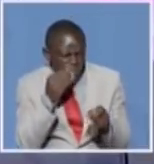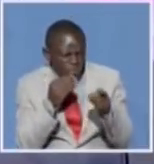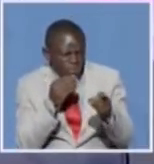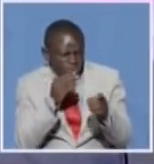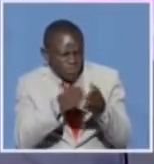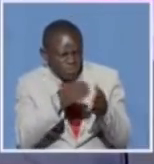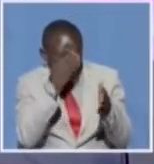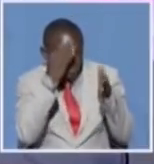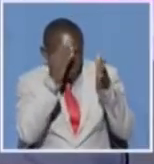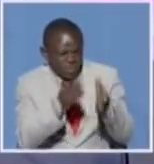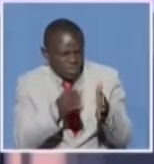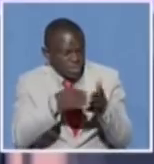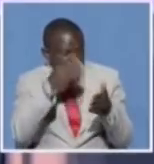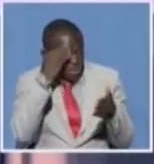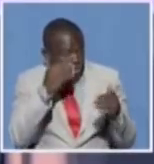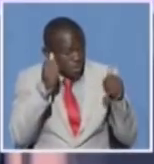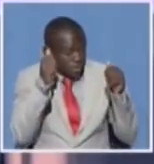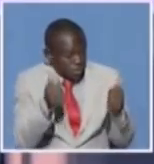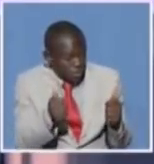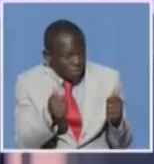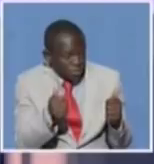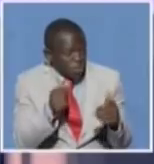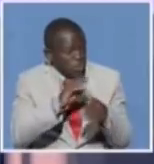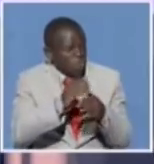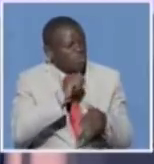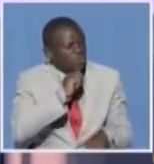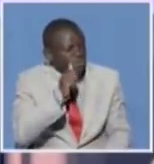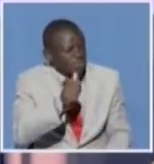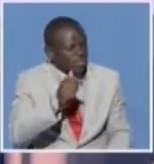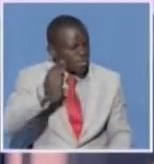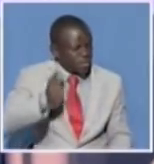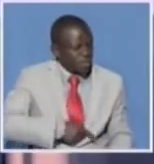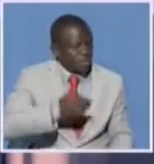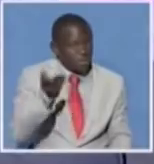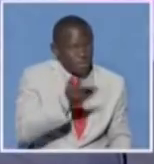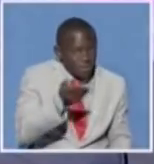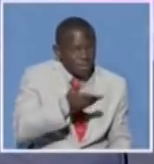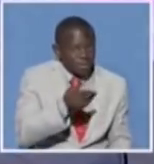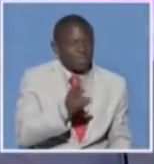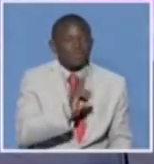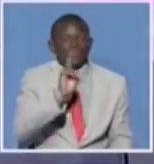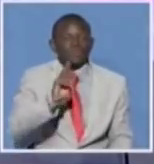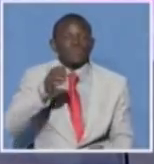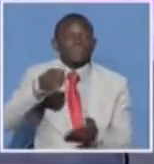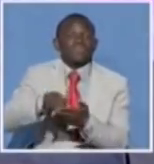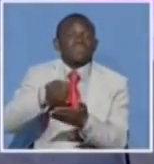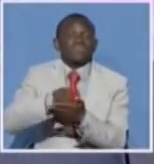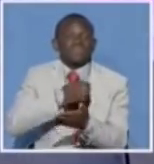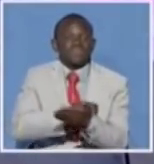have been acquired. And this learner then moves to the next phase, having demonstrated